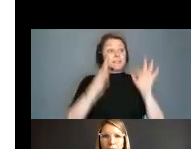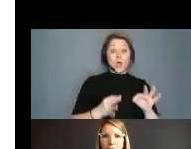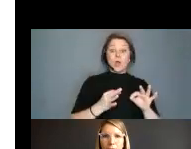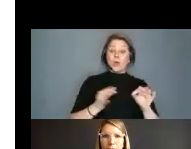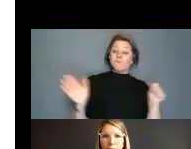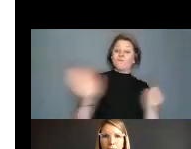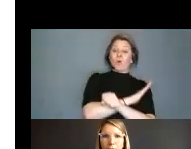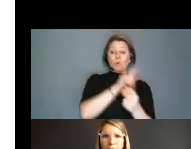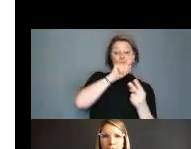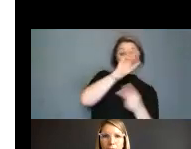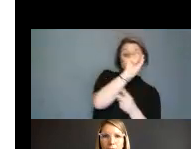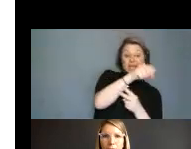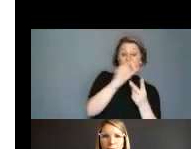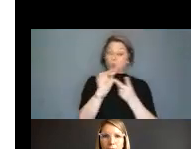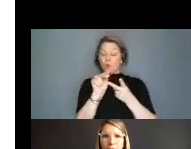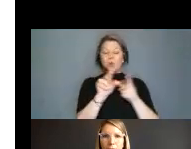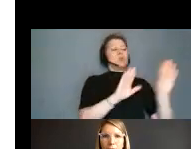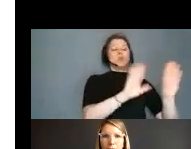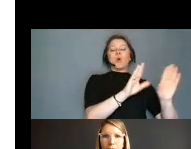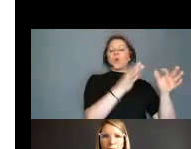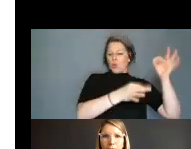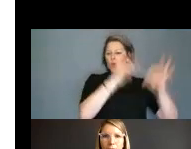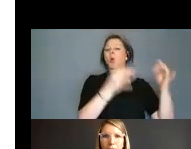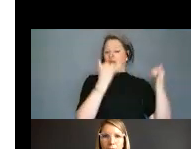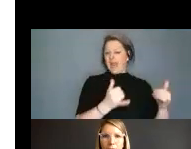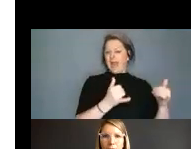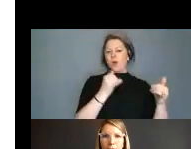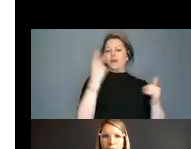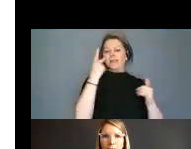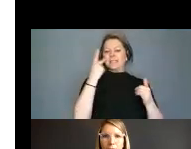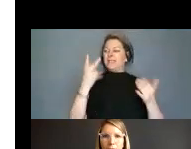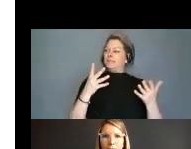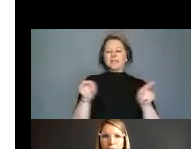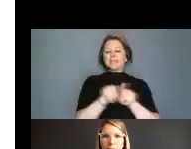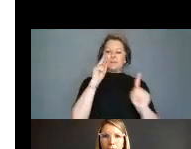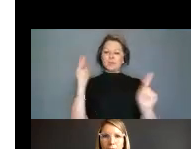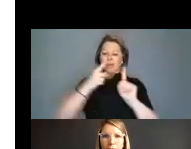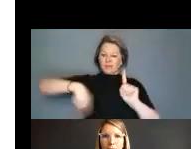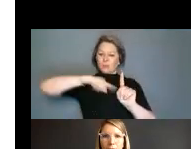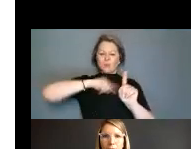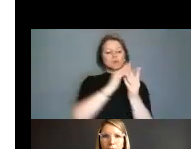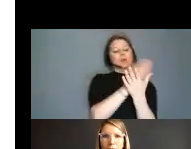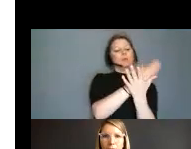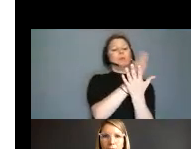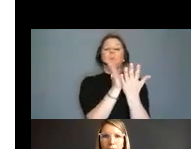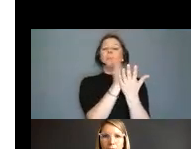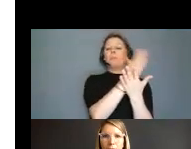more narrow, decision-specific or domain-specific decision-making ability.